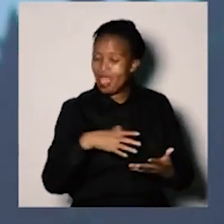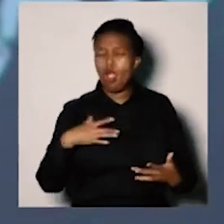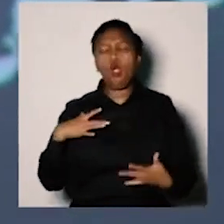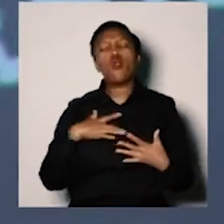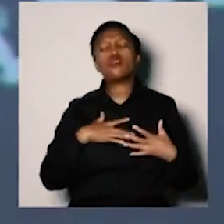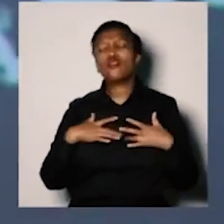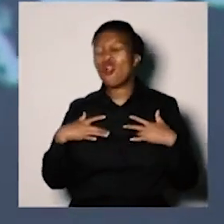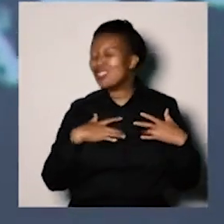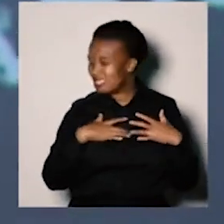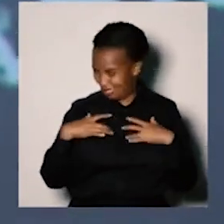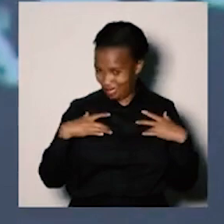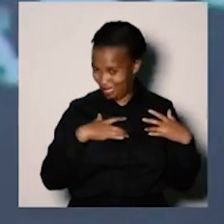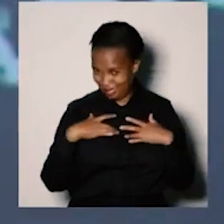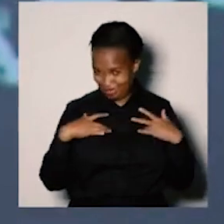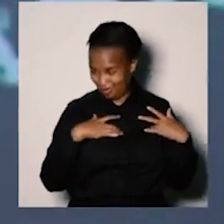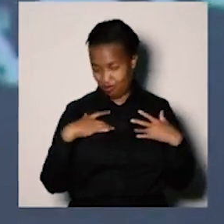about.